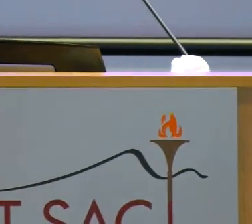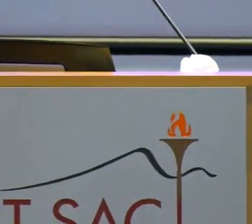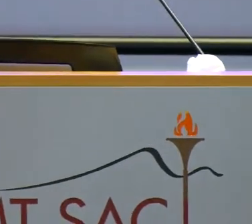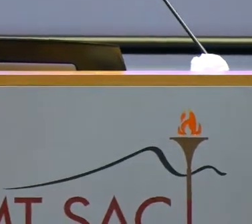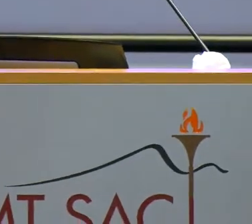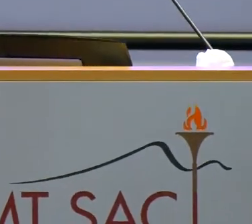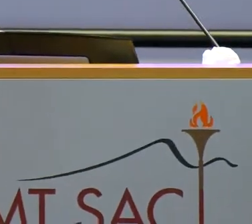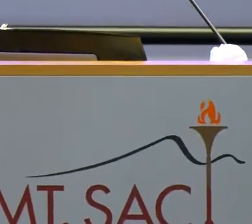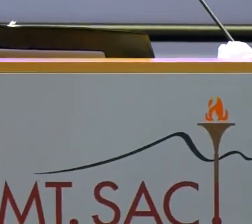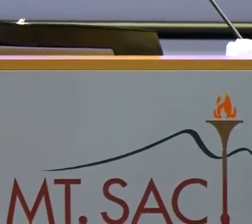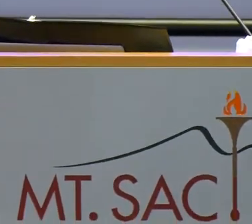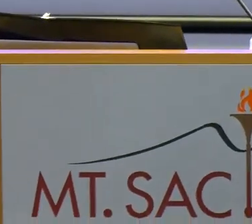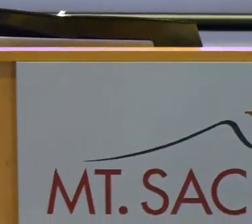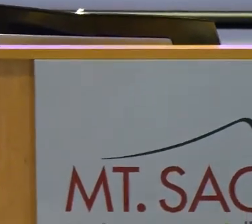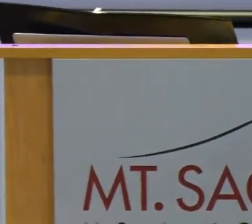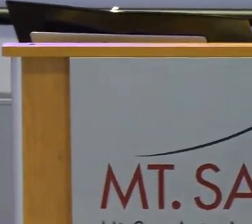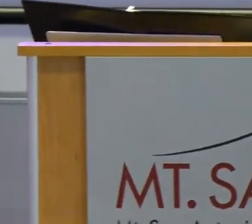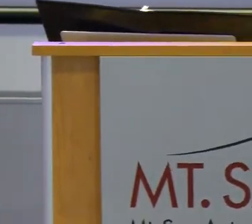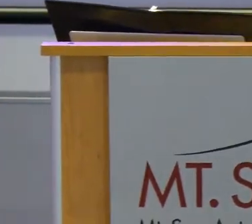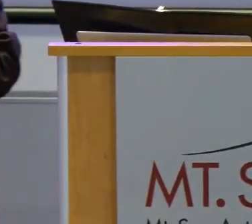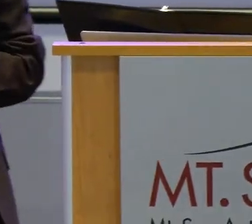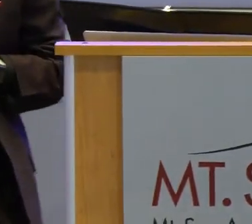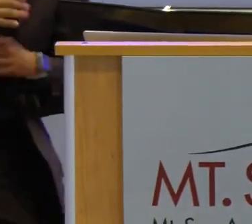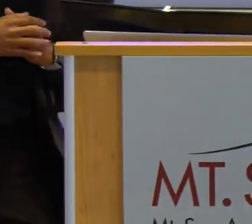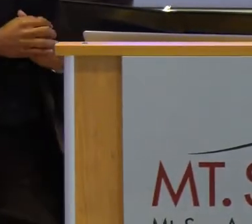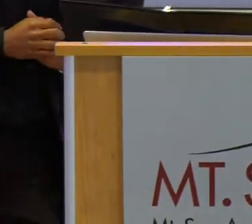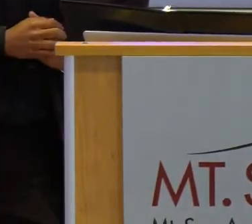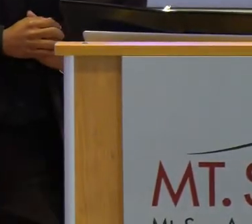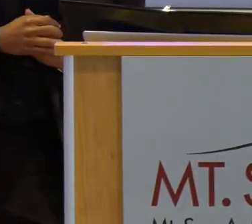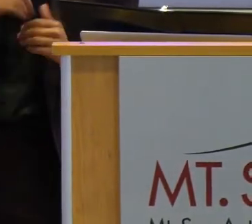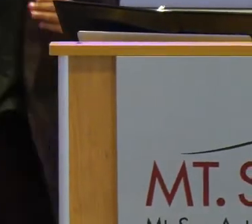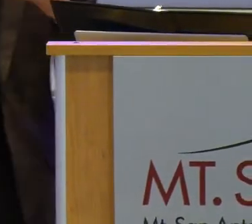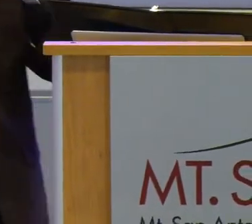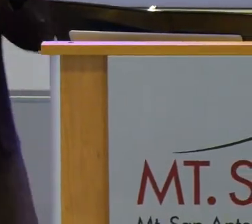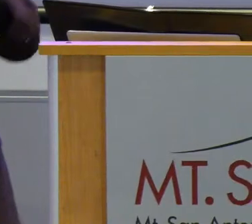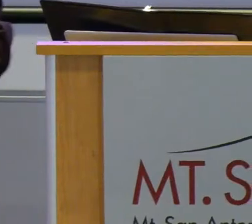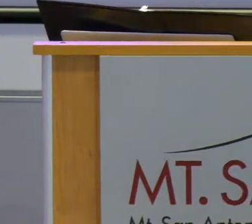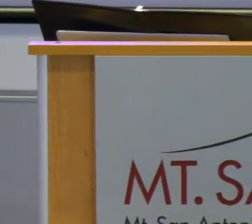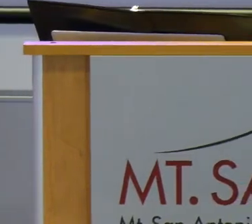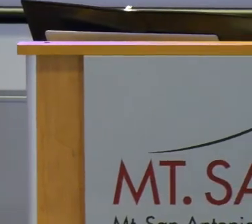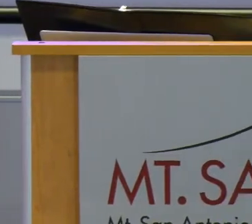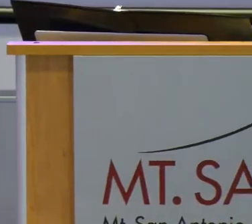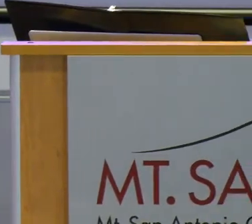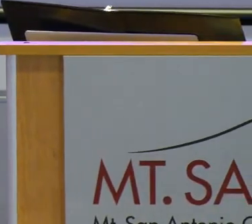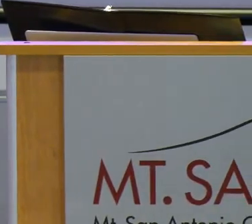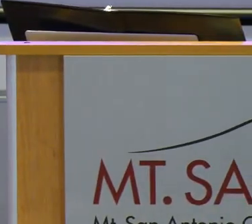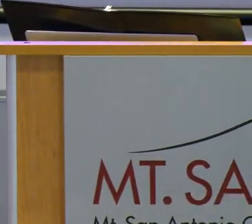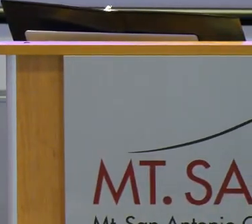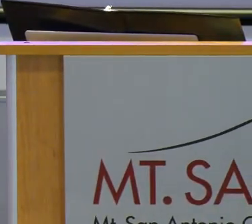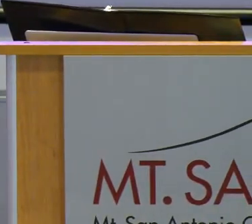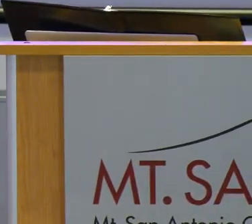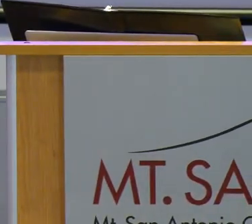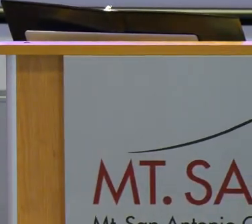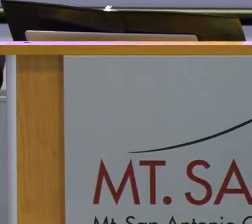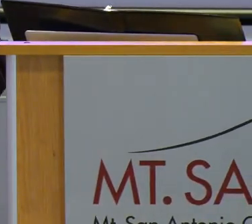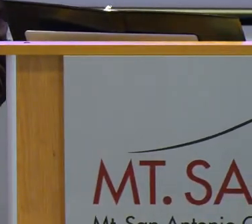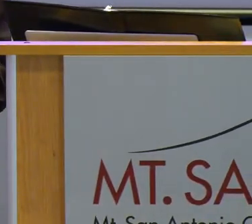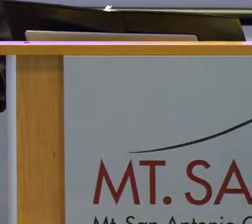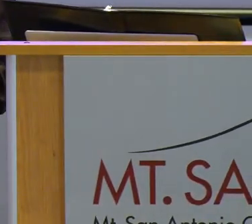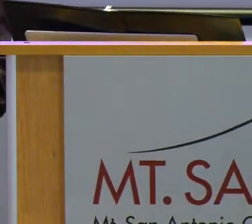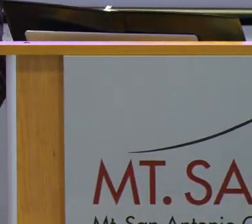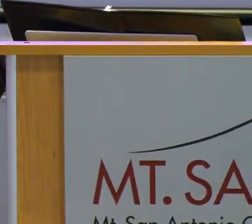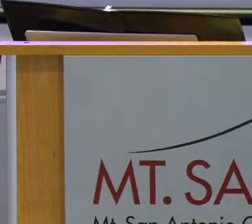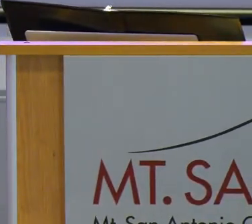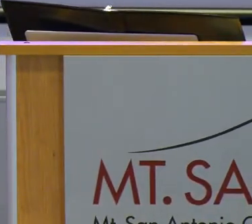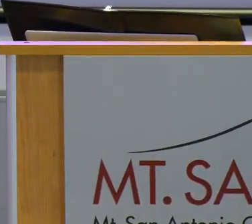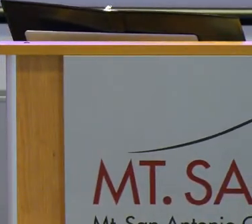All right. Hello, everyone. Wow, I'm really honored to be here. I wanted to say a warm welcome to my family,